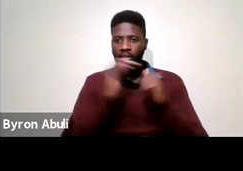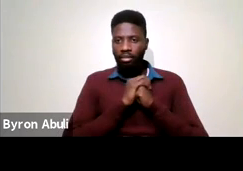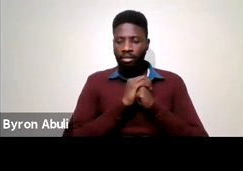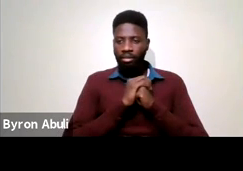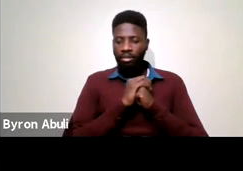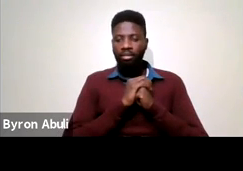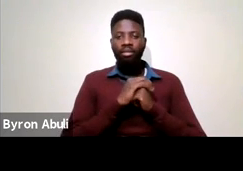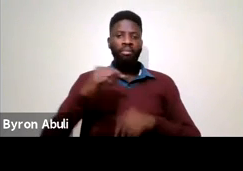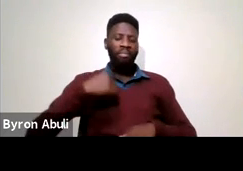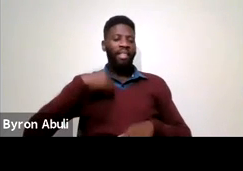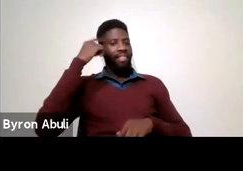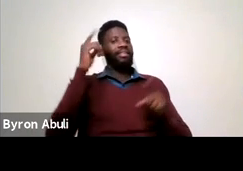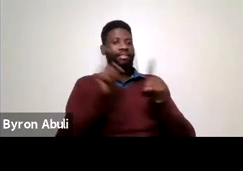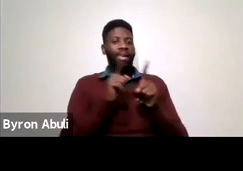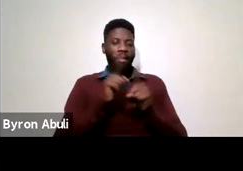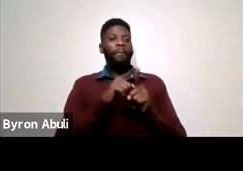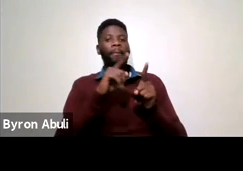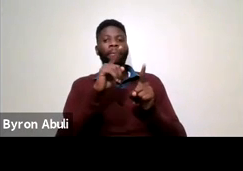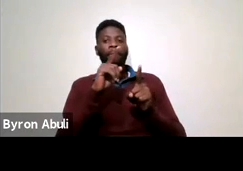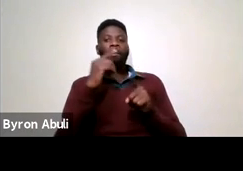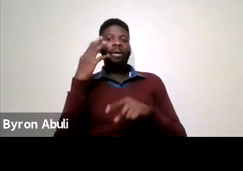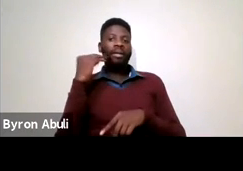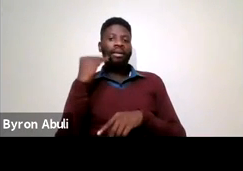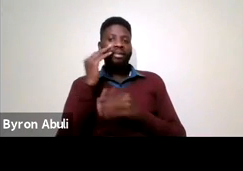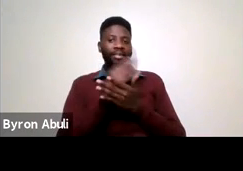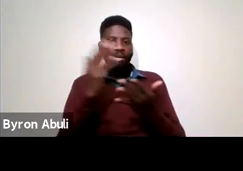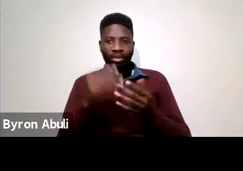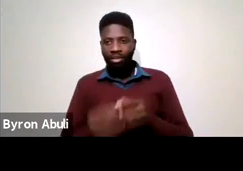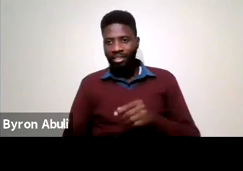I also think I encountered it somewhere. You are not sure?